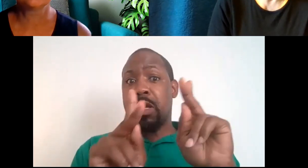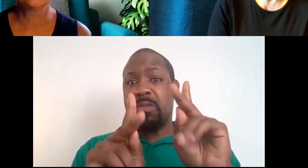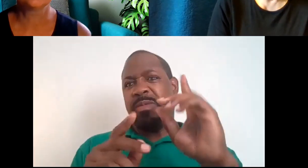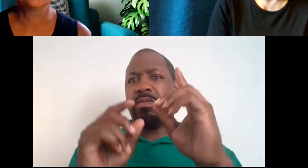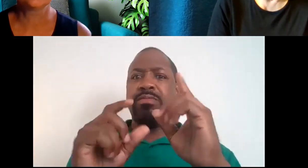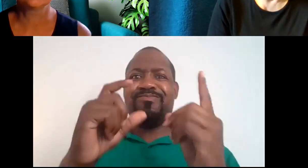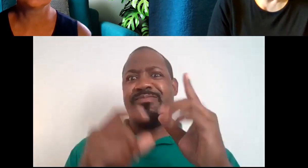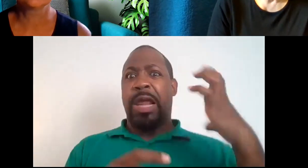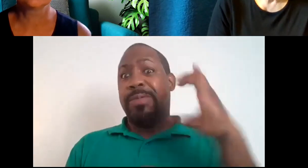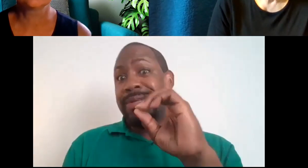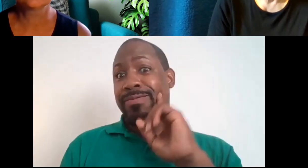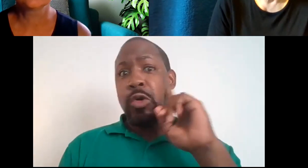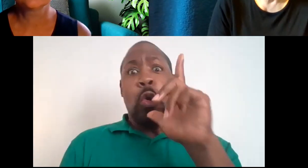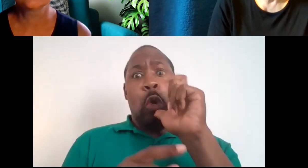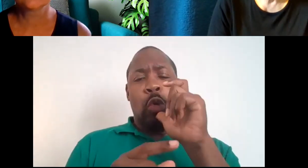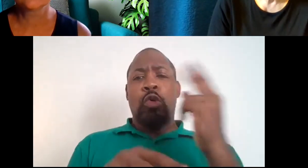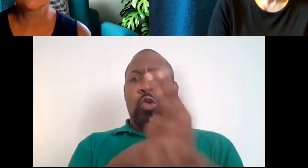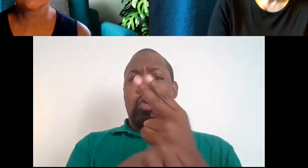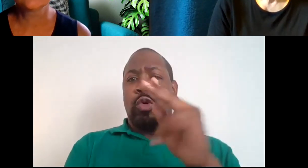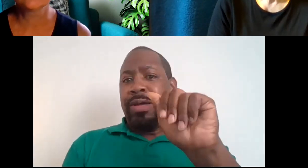many deaf people